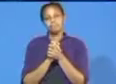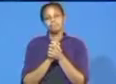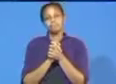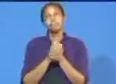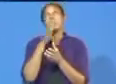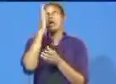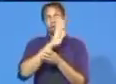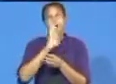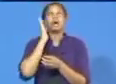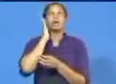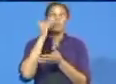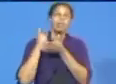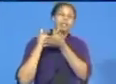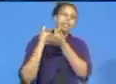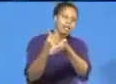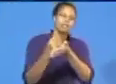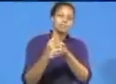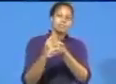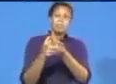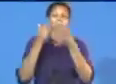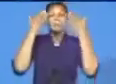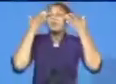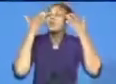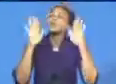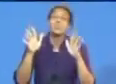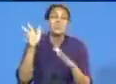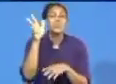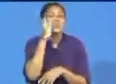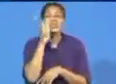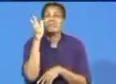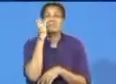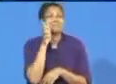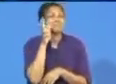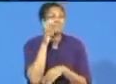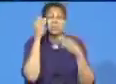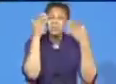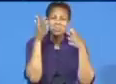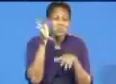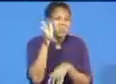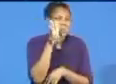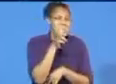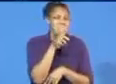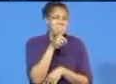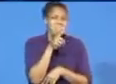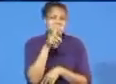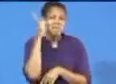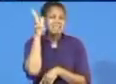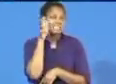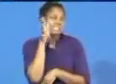God will intervene. I don't know who's listening to me right now.